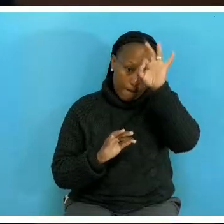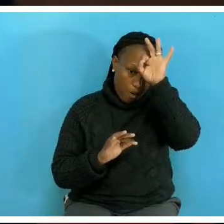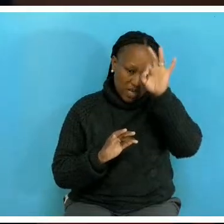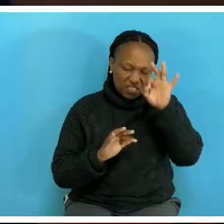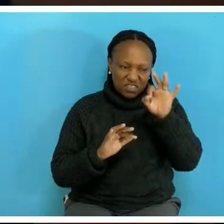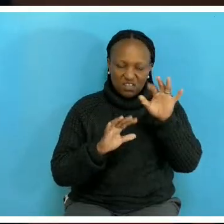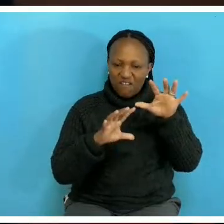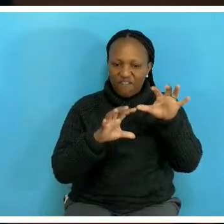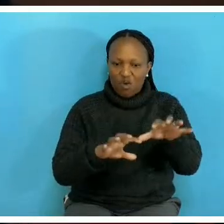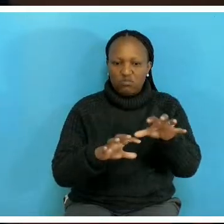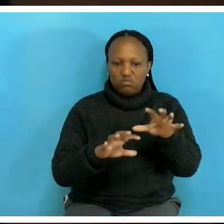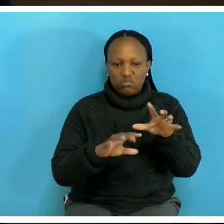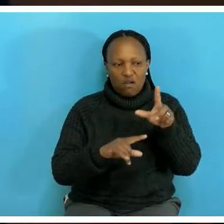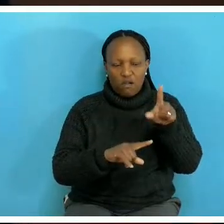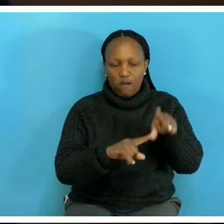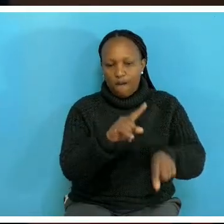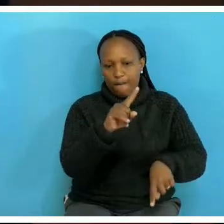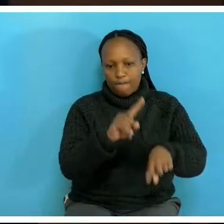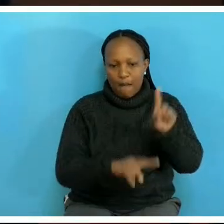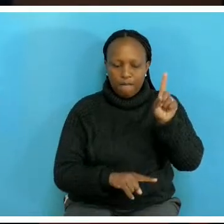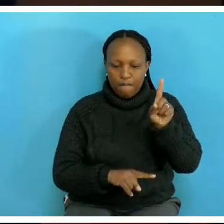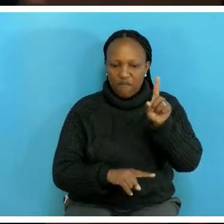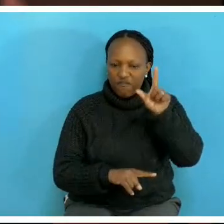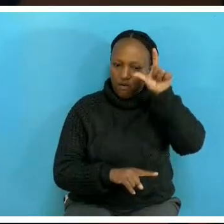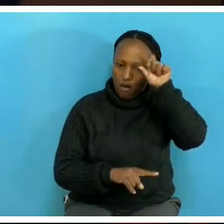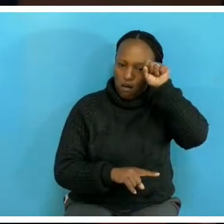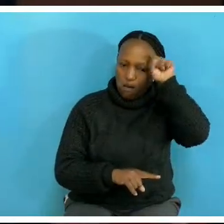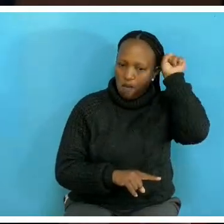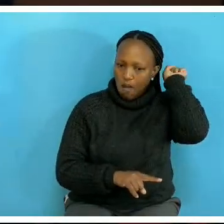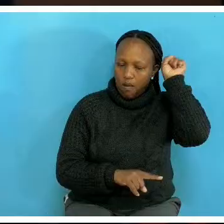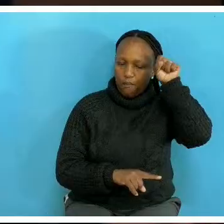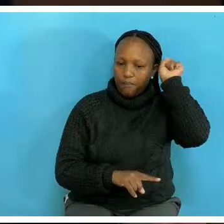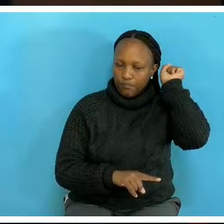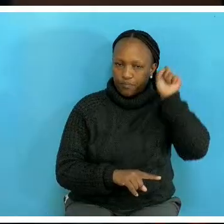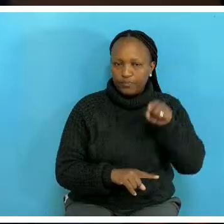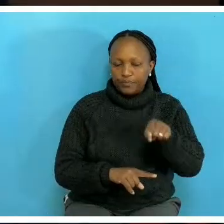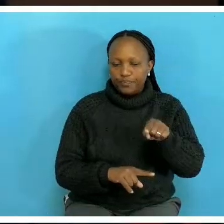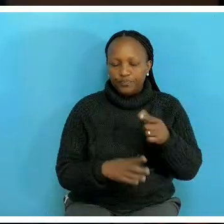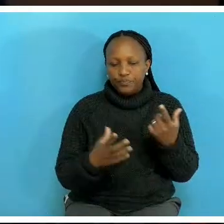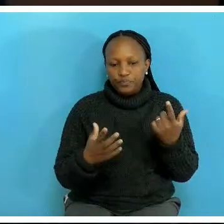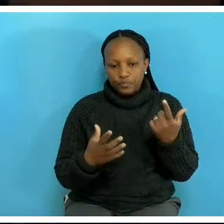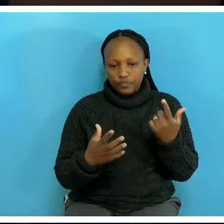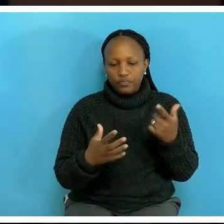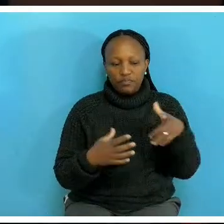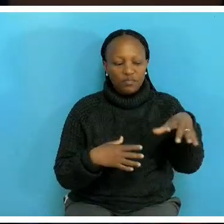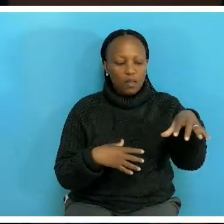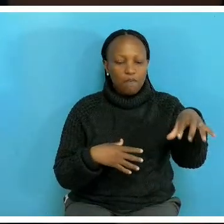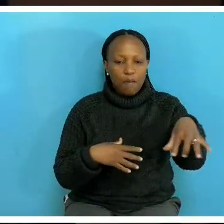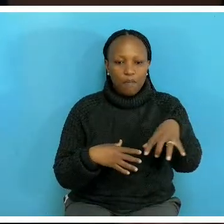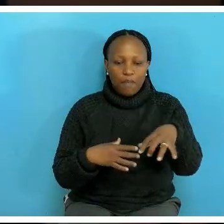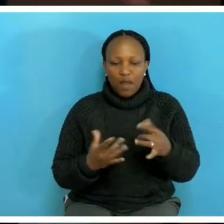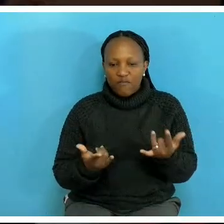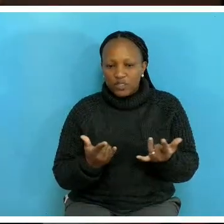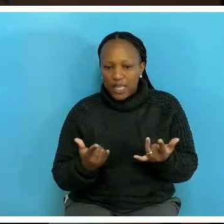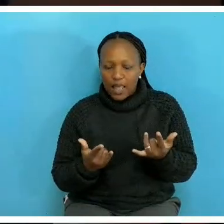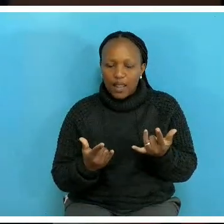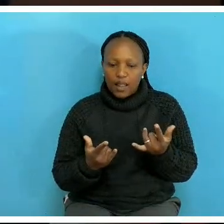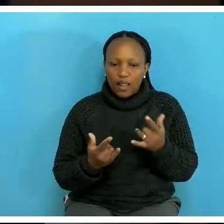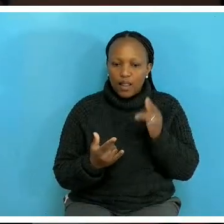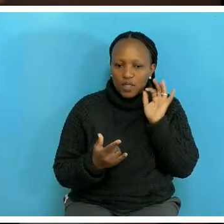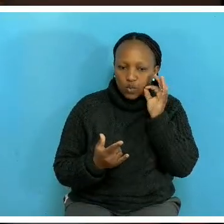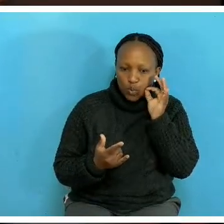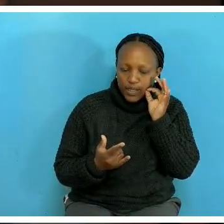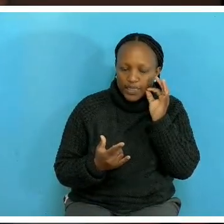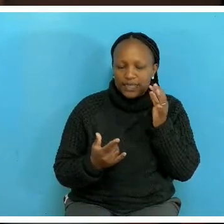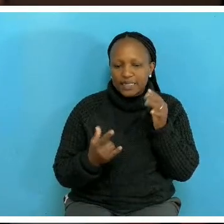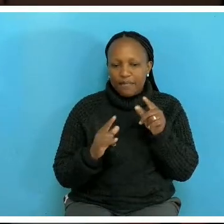permitted to do our barber shop or our stand selling sweets and everything there. But